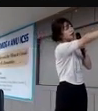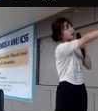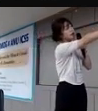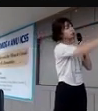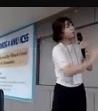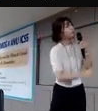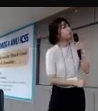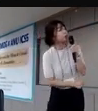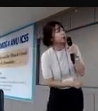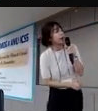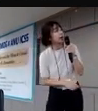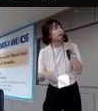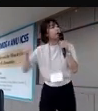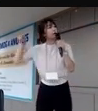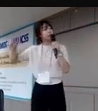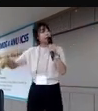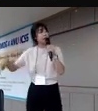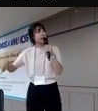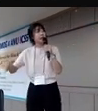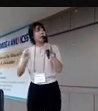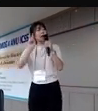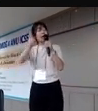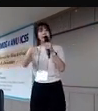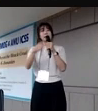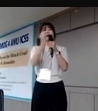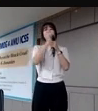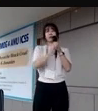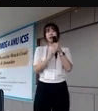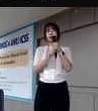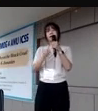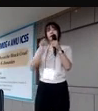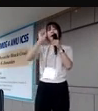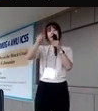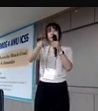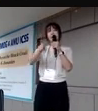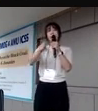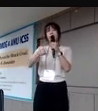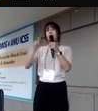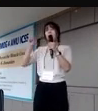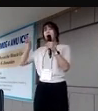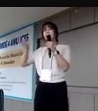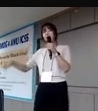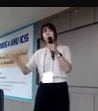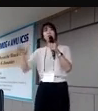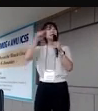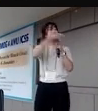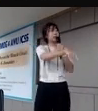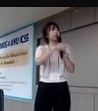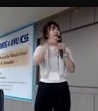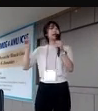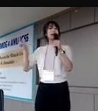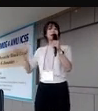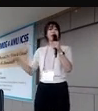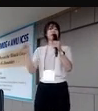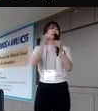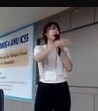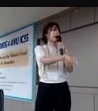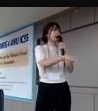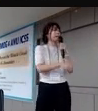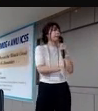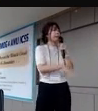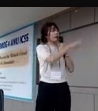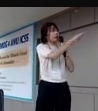last question. So we have she asks direction. So ask is not modified, but we're pointing to indicate who's doing